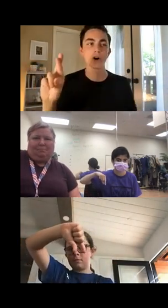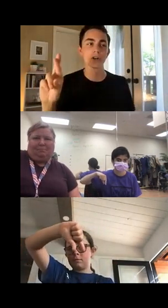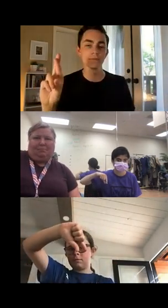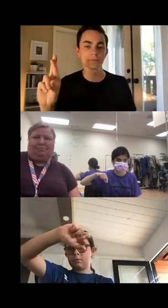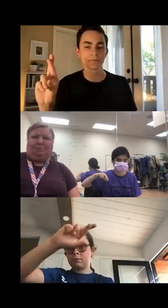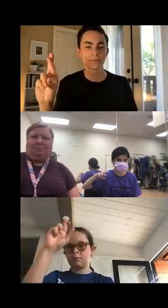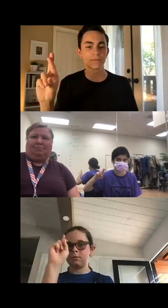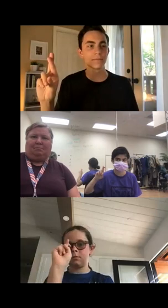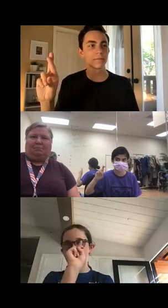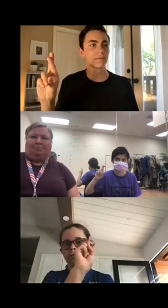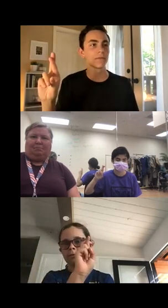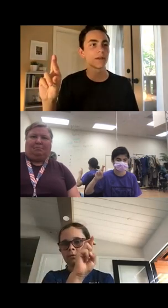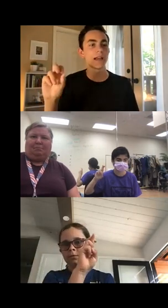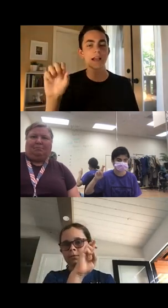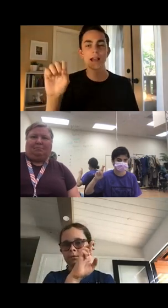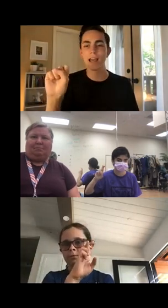R,